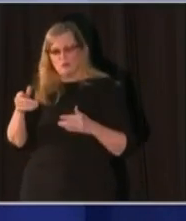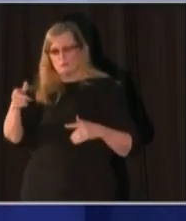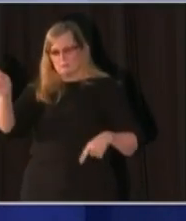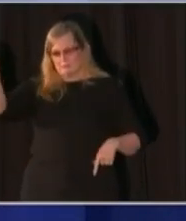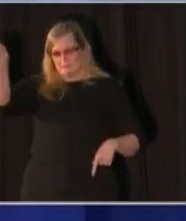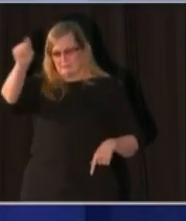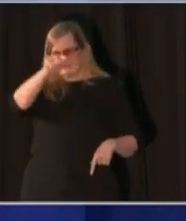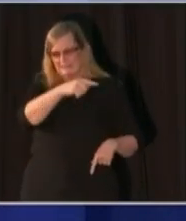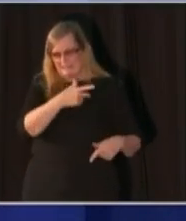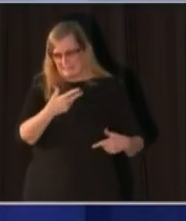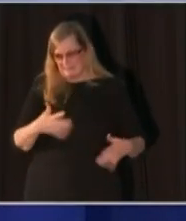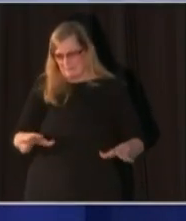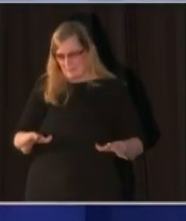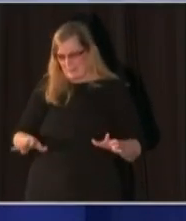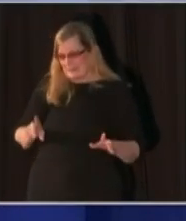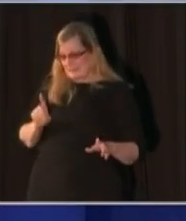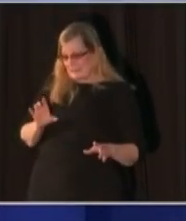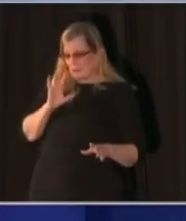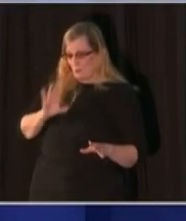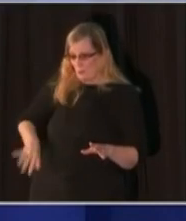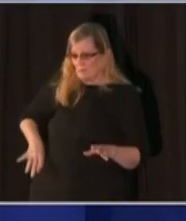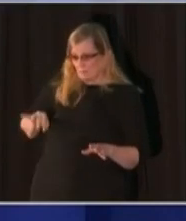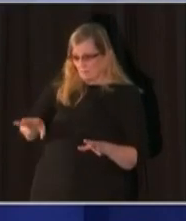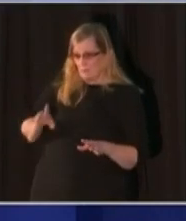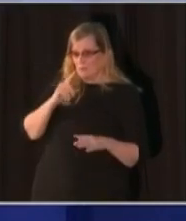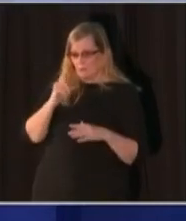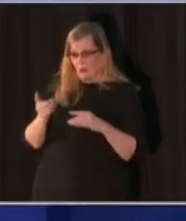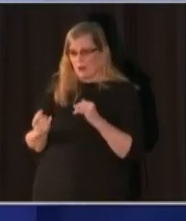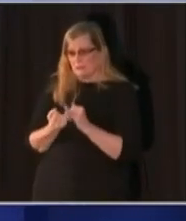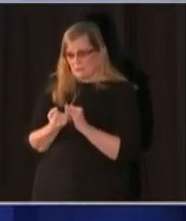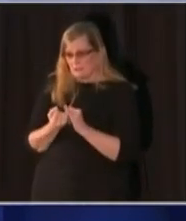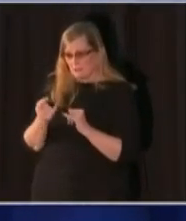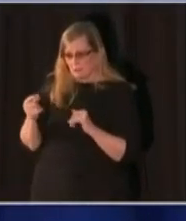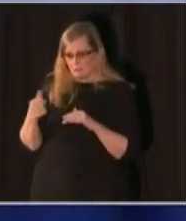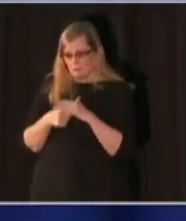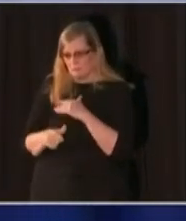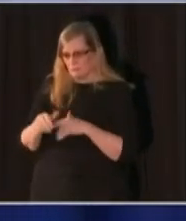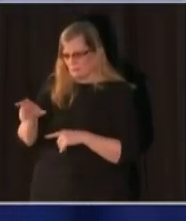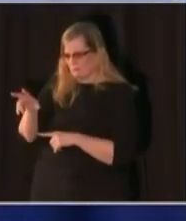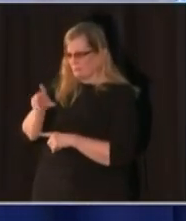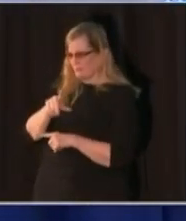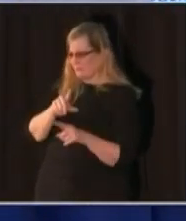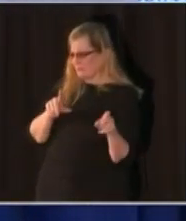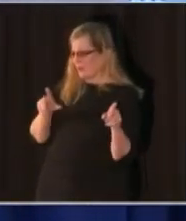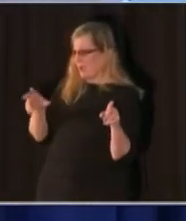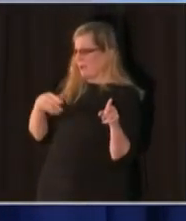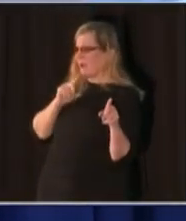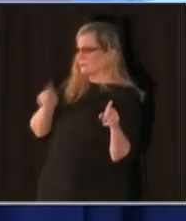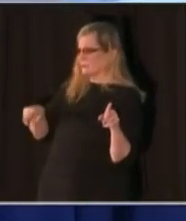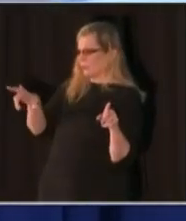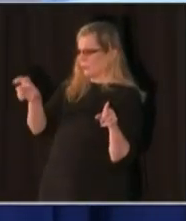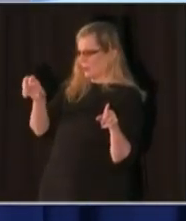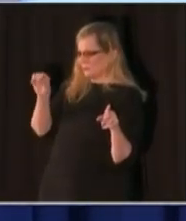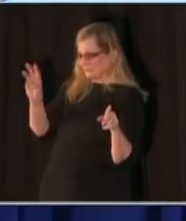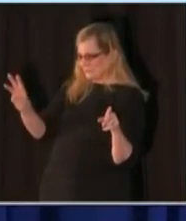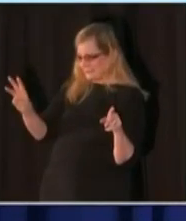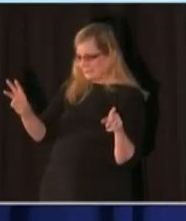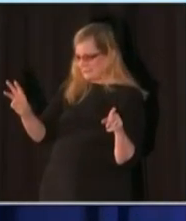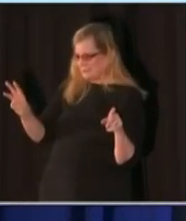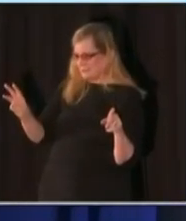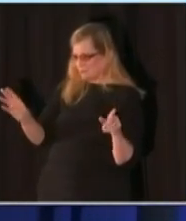Chris? We have 306 hotel rooms right now. So, and each of those are full? No, we have 306 hotel